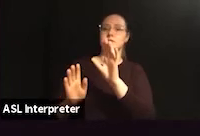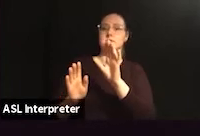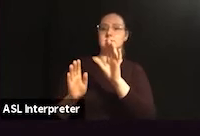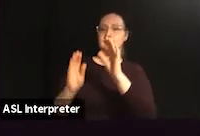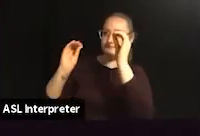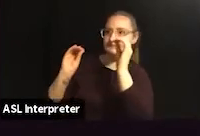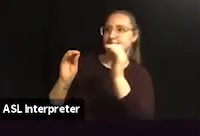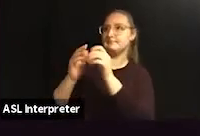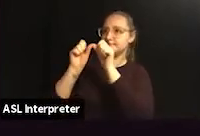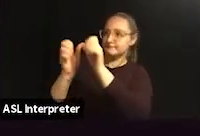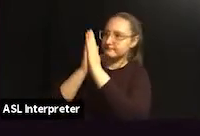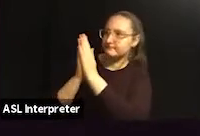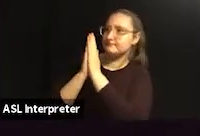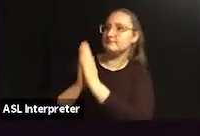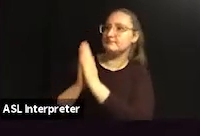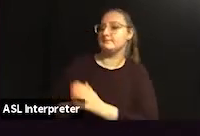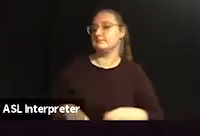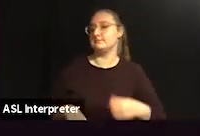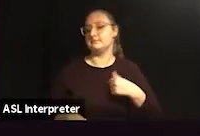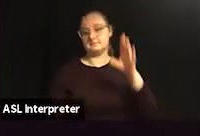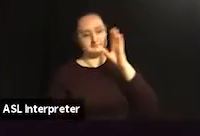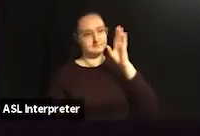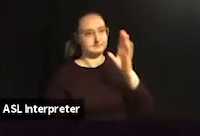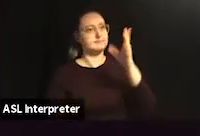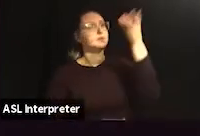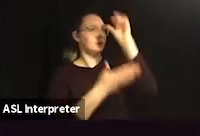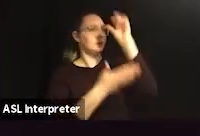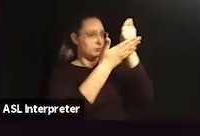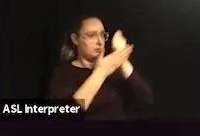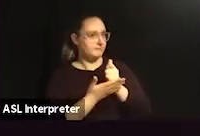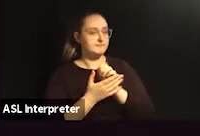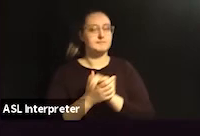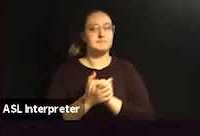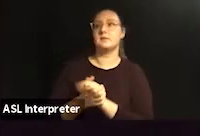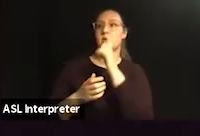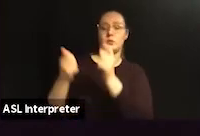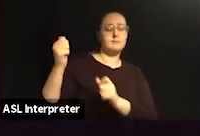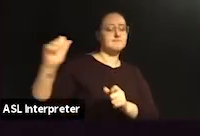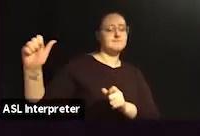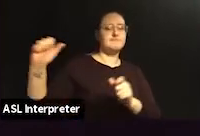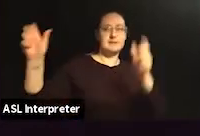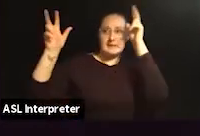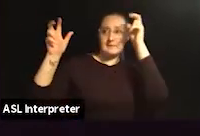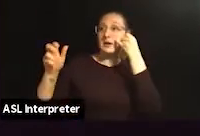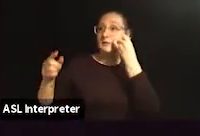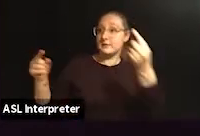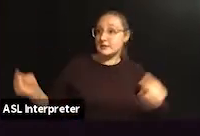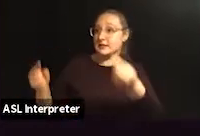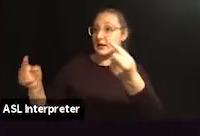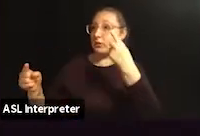God's help. Will you persevere in resisting evil, and whenever you fall into sin, repent and return to the